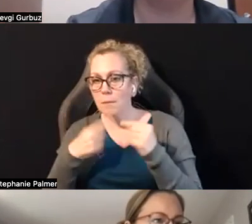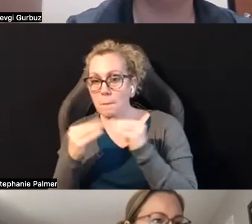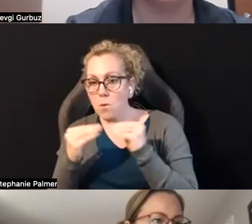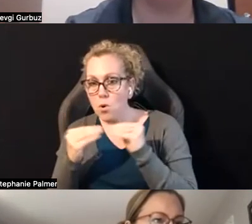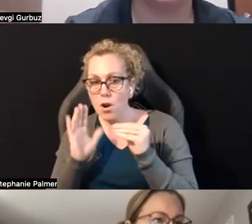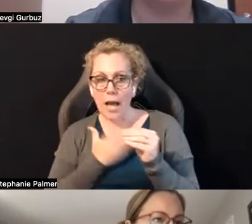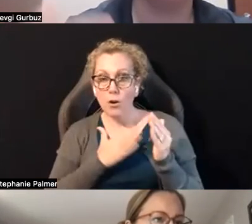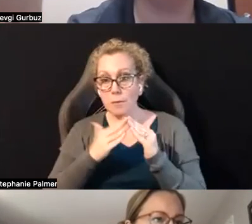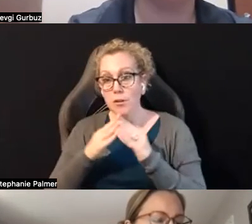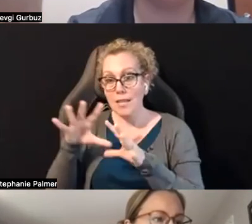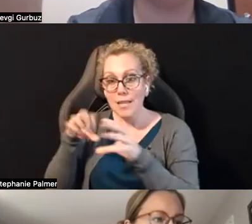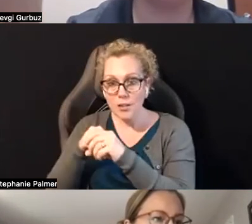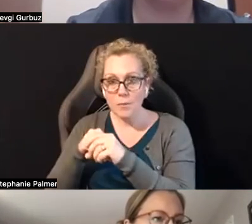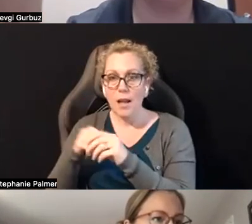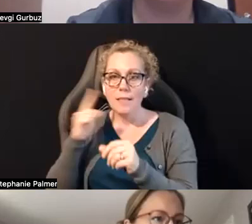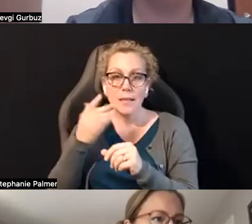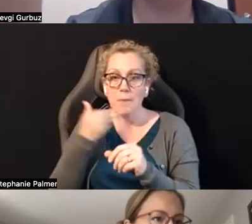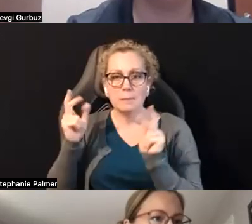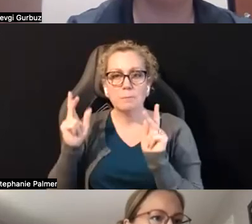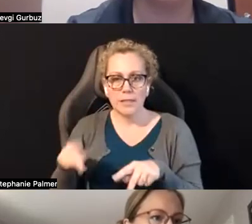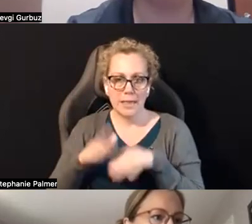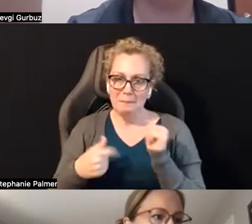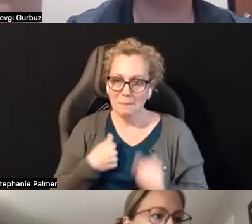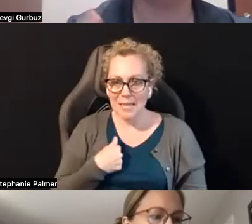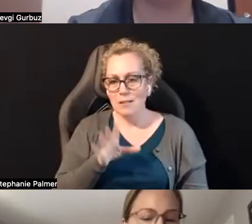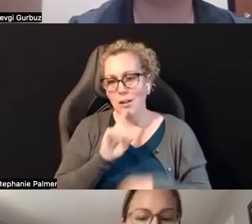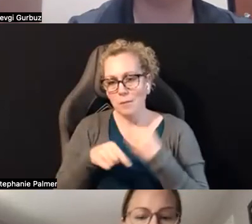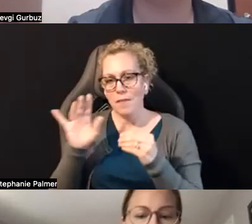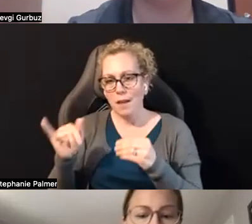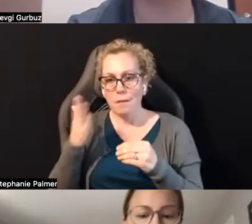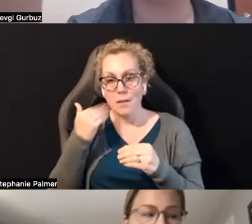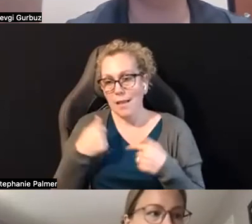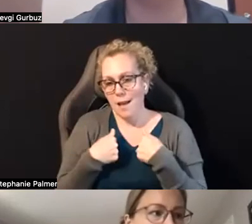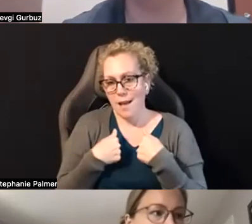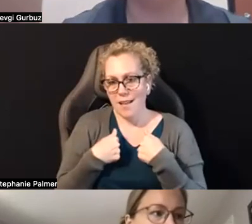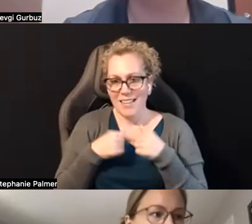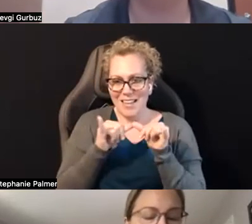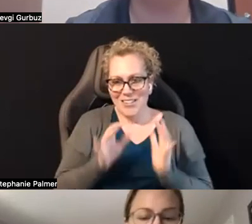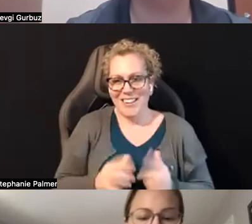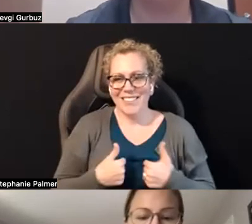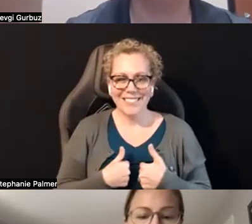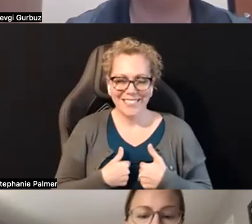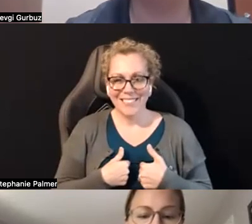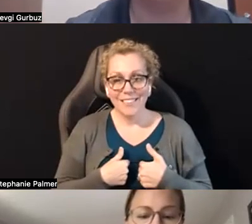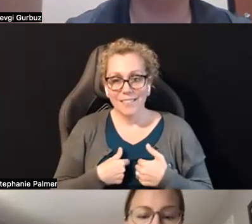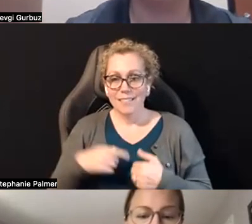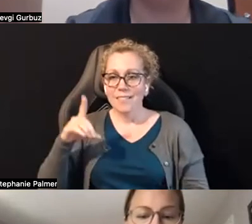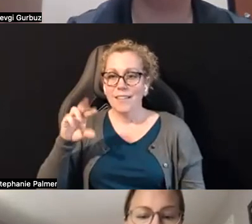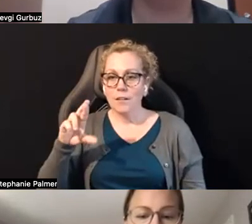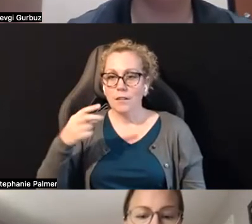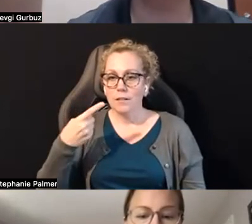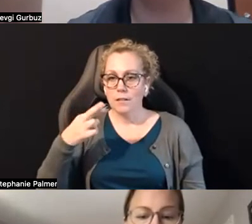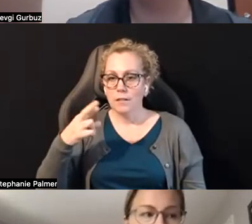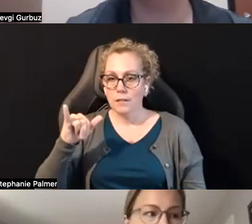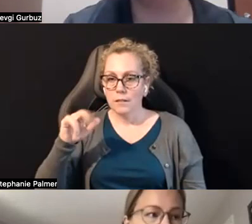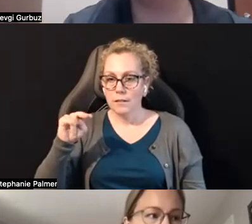our community engagement, I think he would be the better person to talk about that, because I'm just an engineer, and he's really our